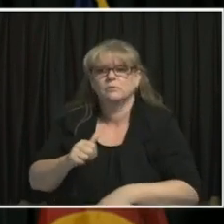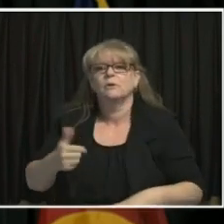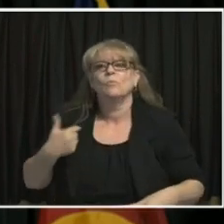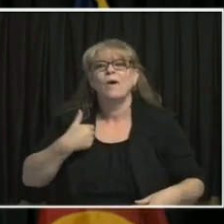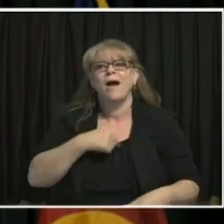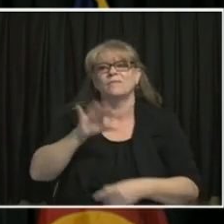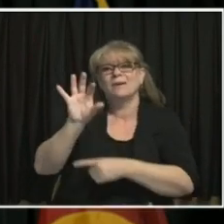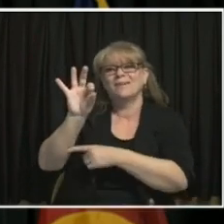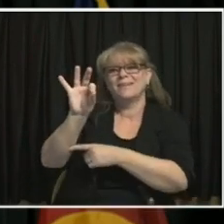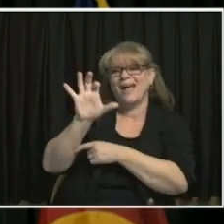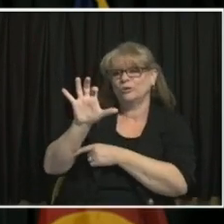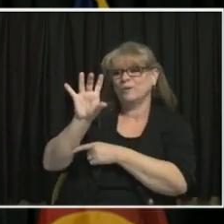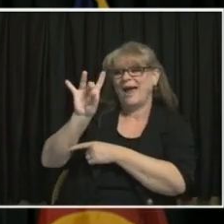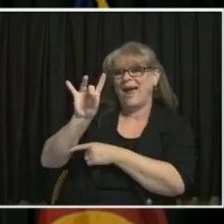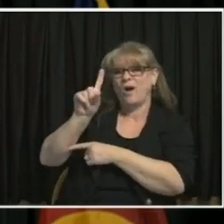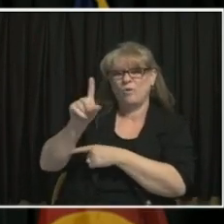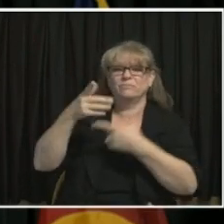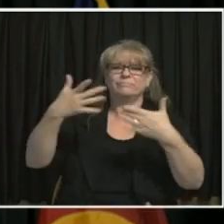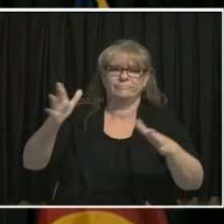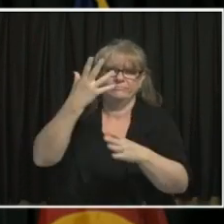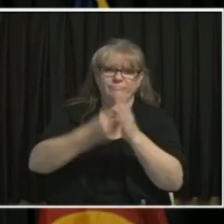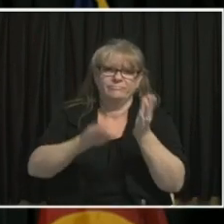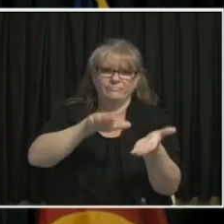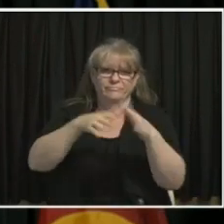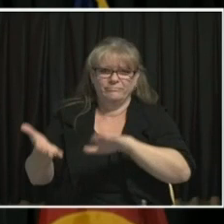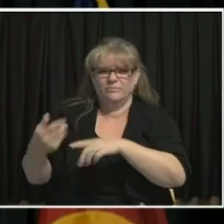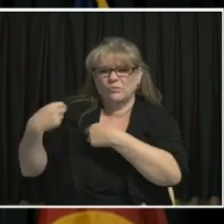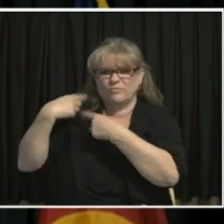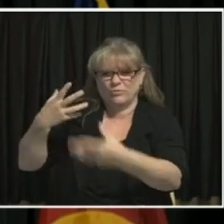deaths, 981 Coloradans who didn't make it.